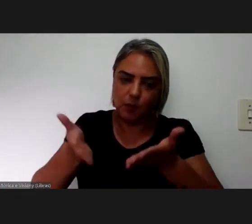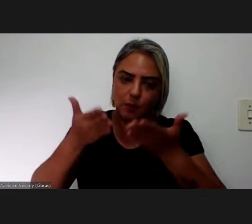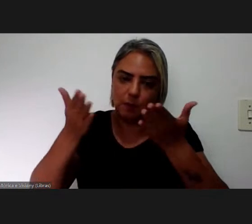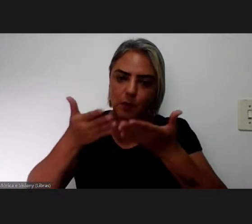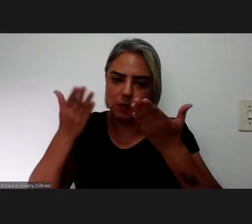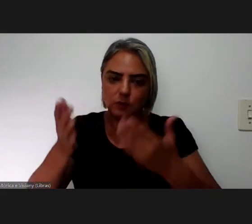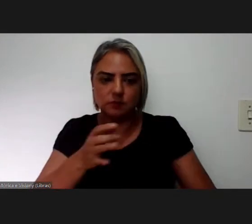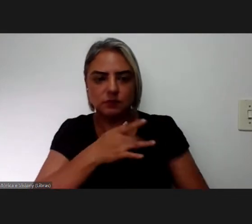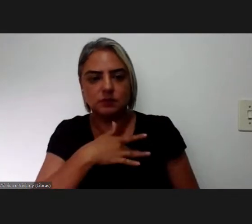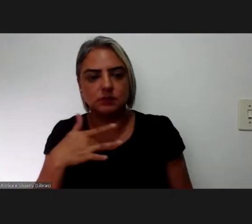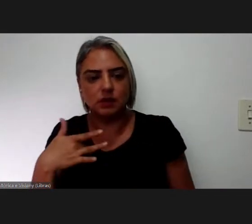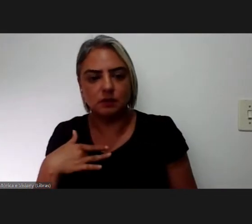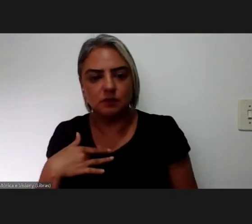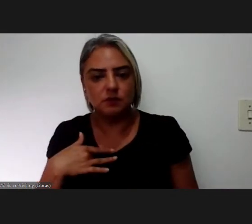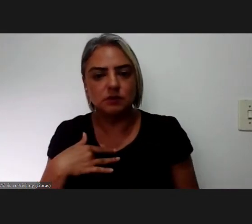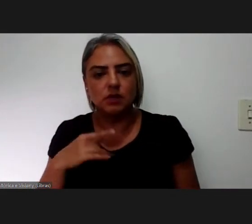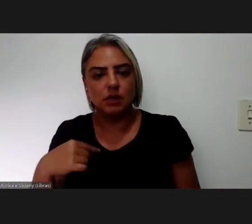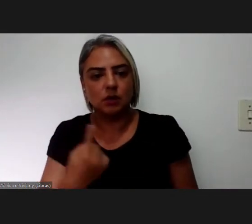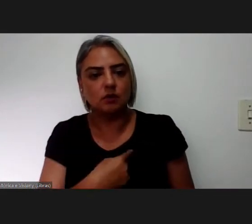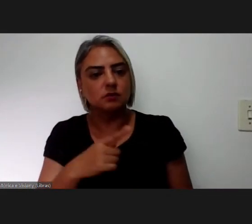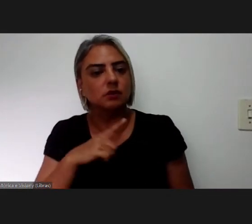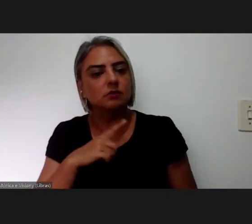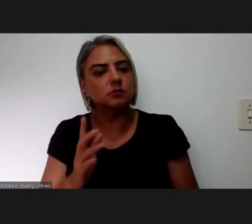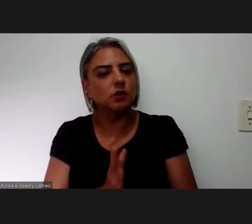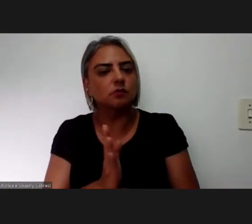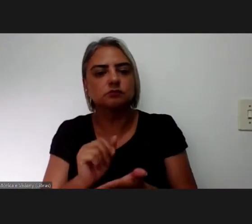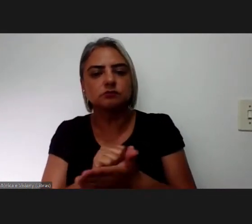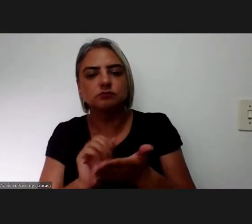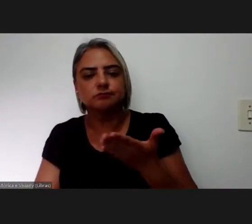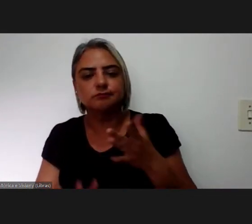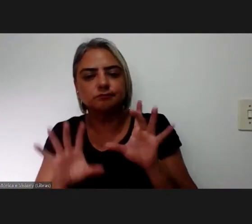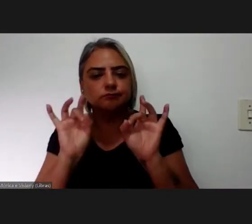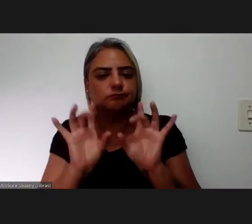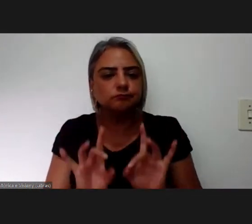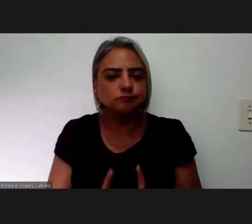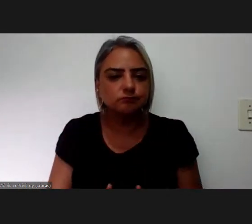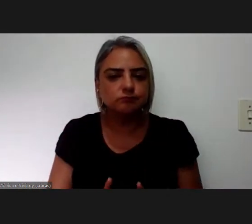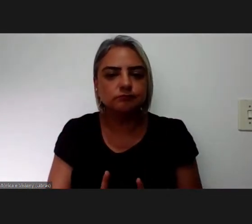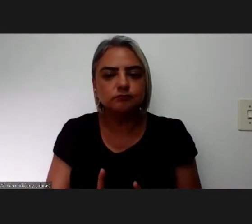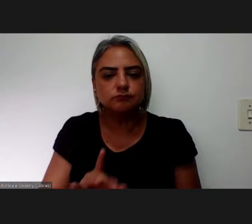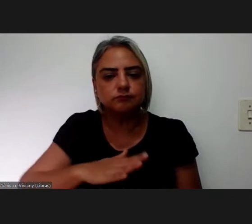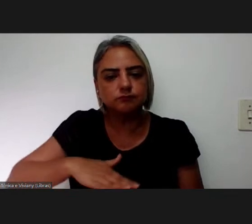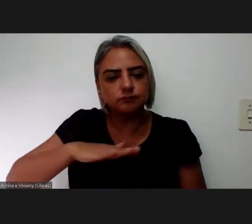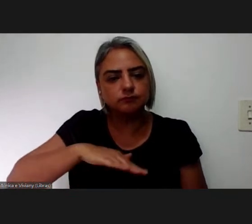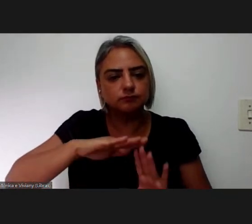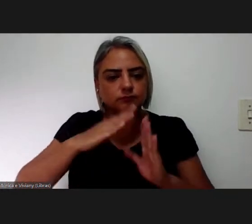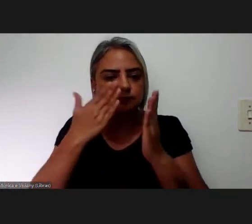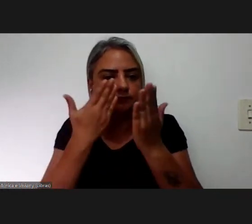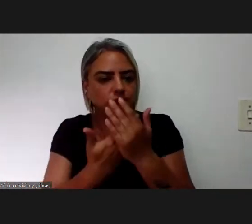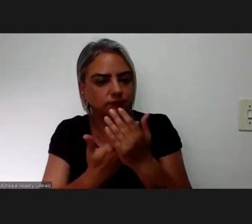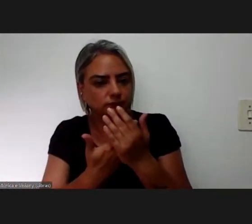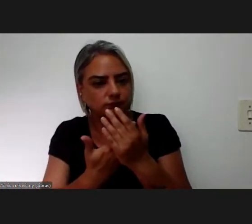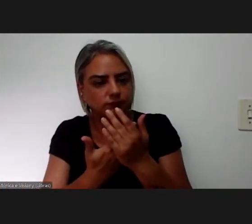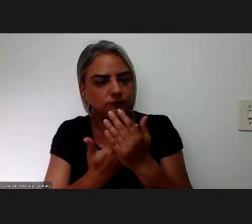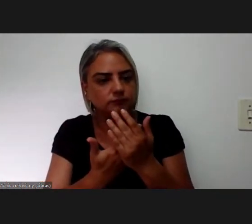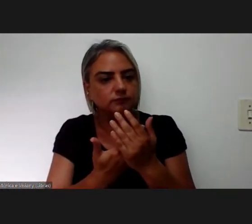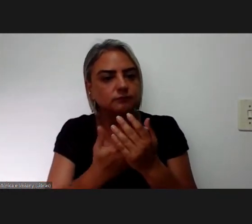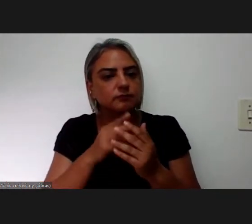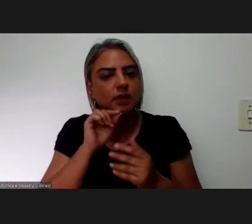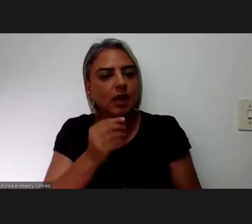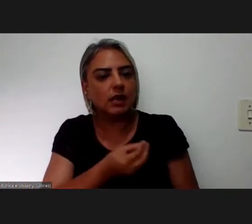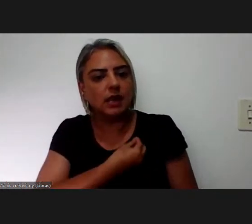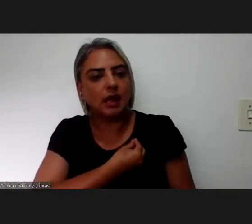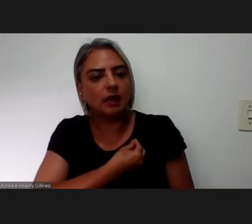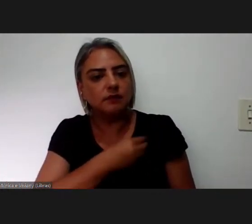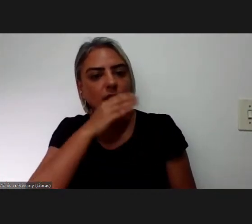actions of promotion of health, and we have some specific health, including the